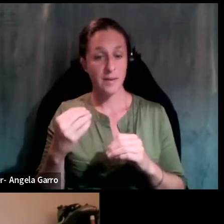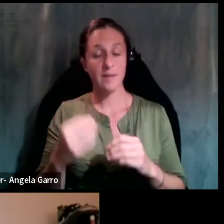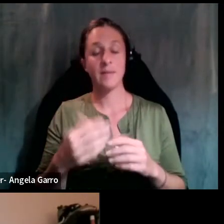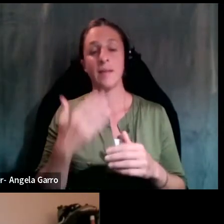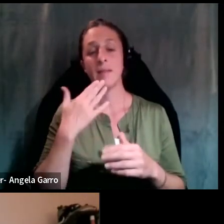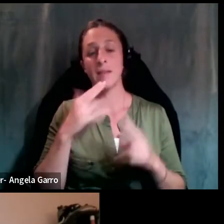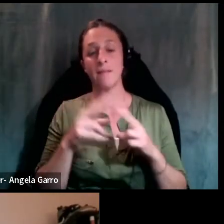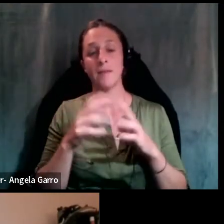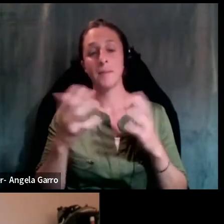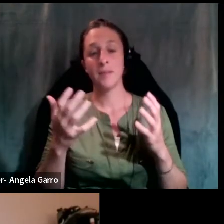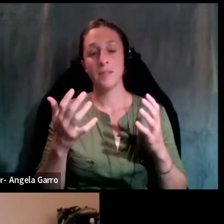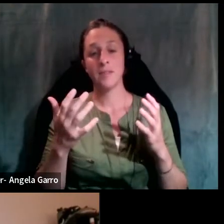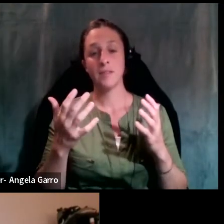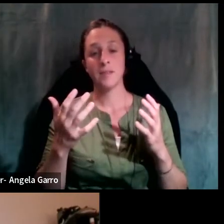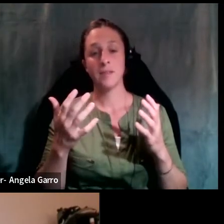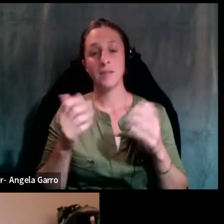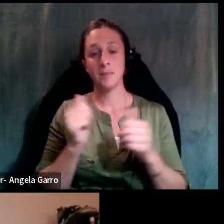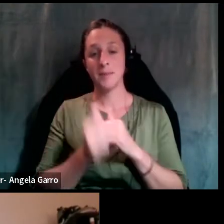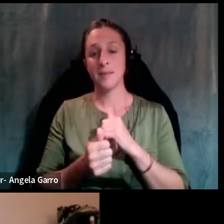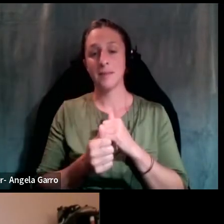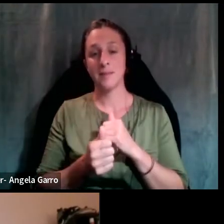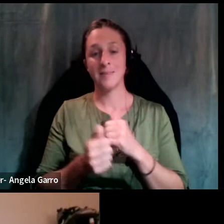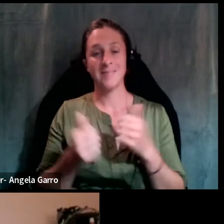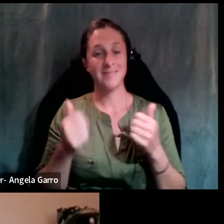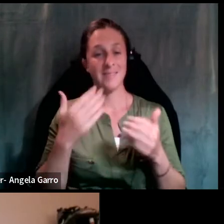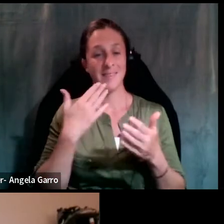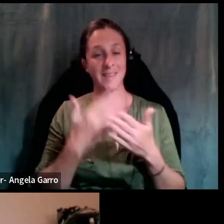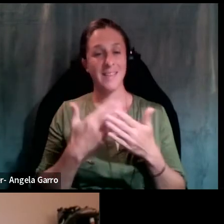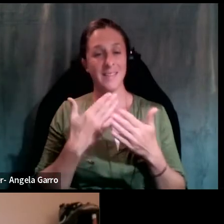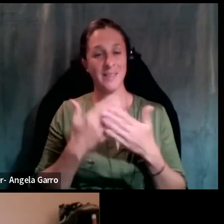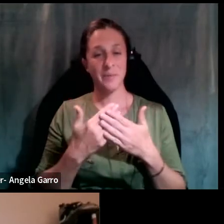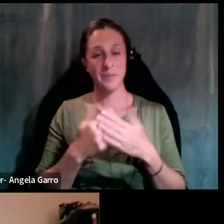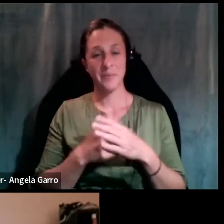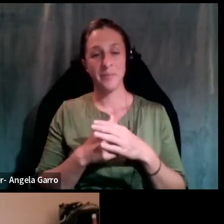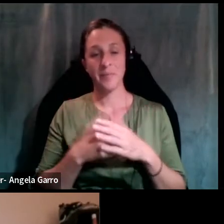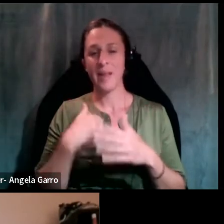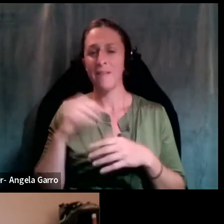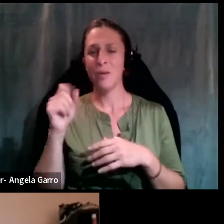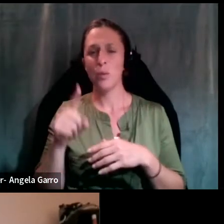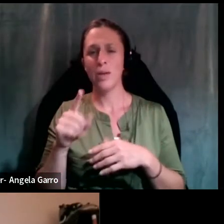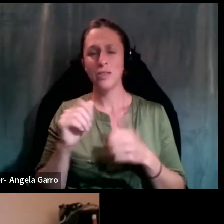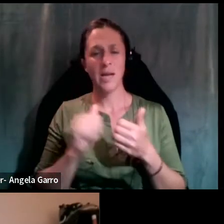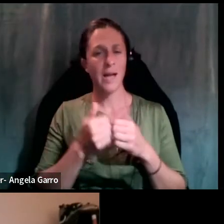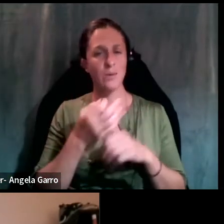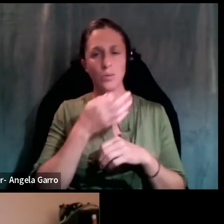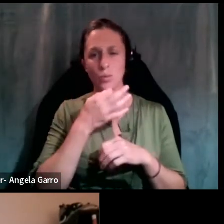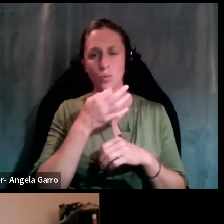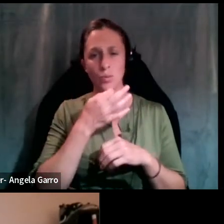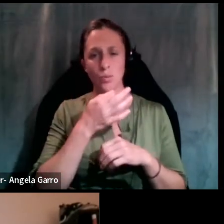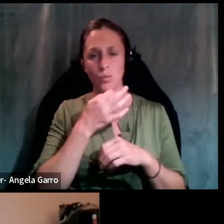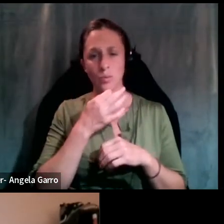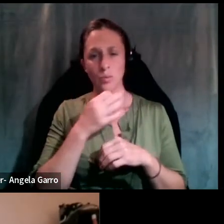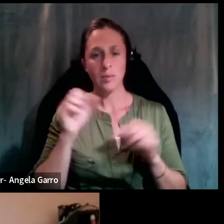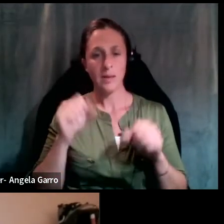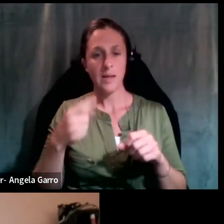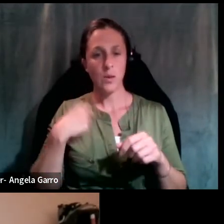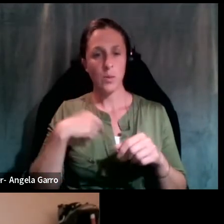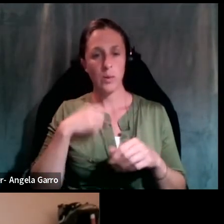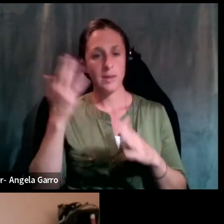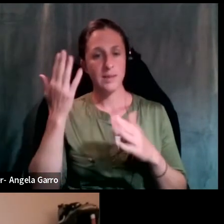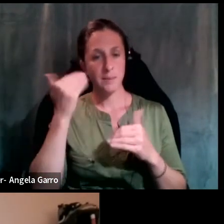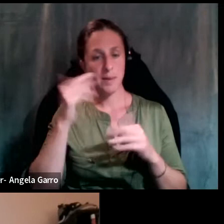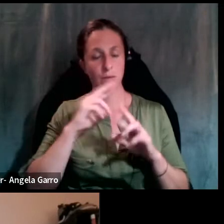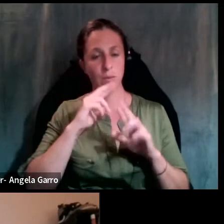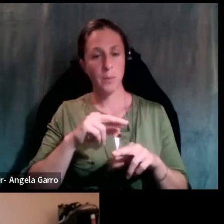you very much. Yay. Passed. Thank you. I do 5-0. have a question on that. How soon could we expect a report